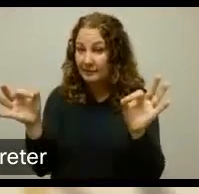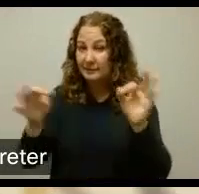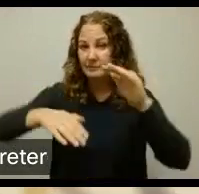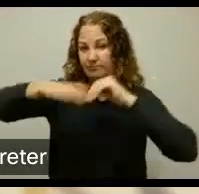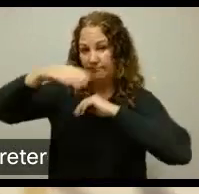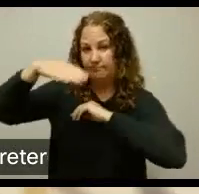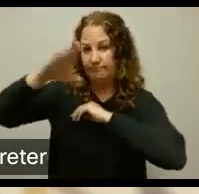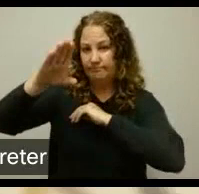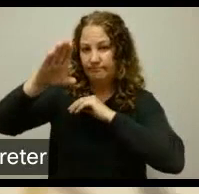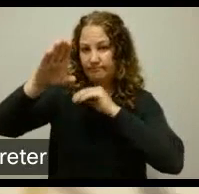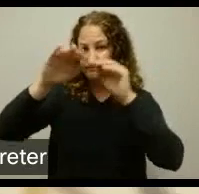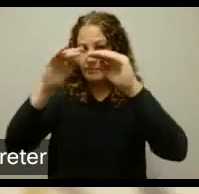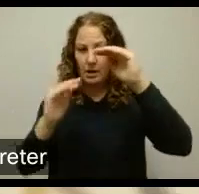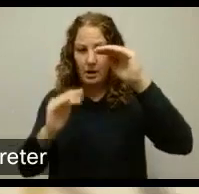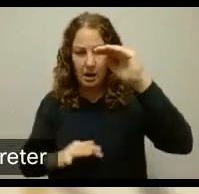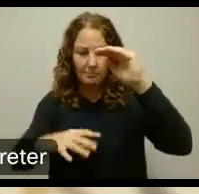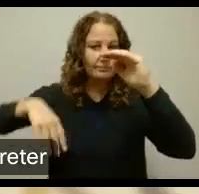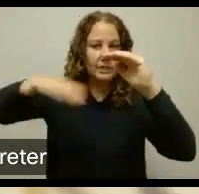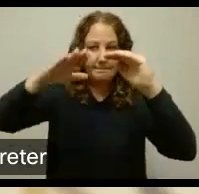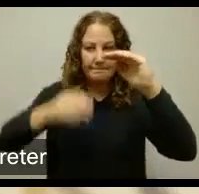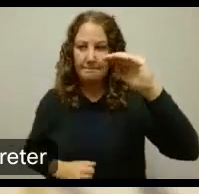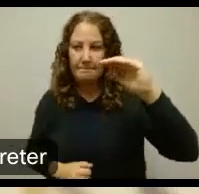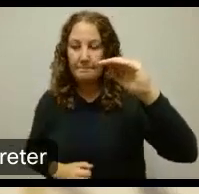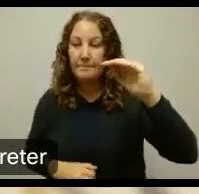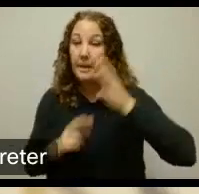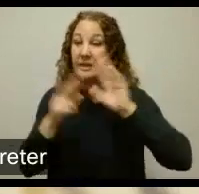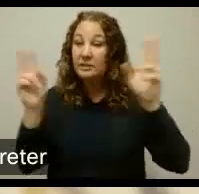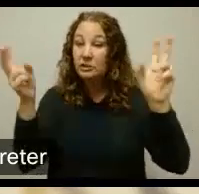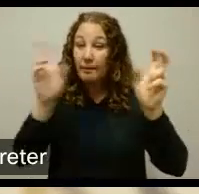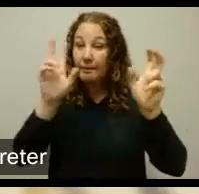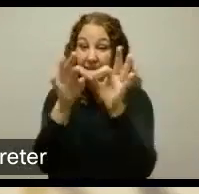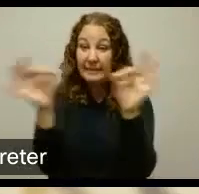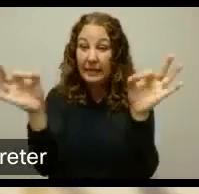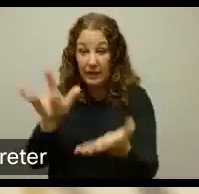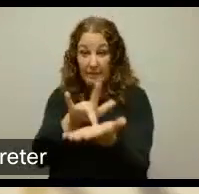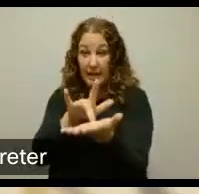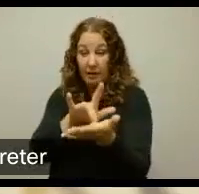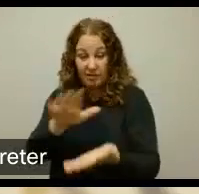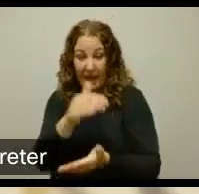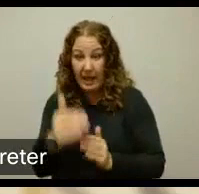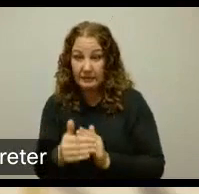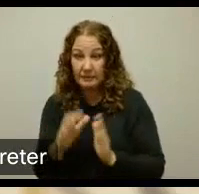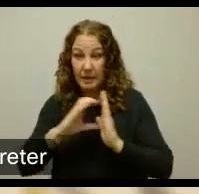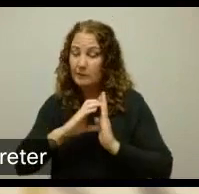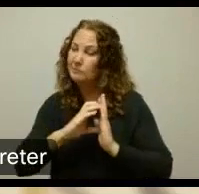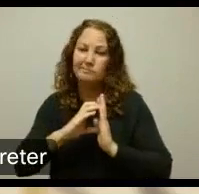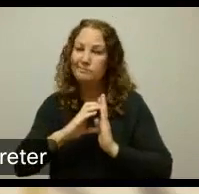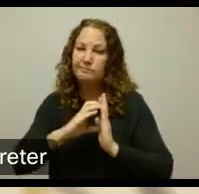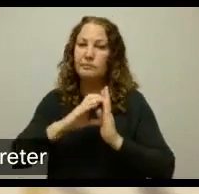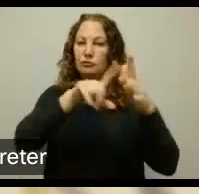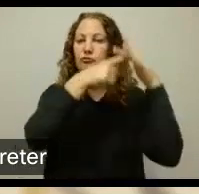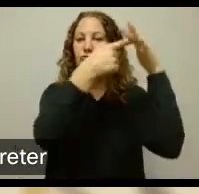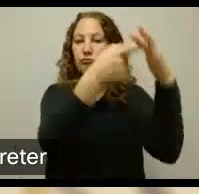top. So our topic sentence doesn't go in the middle and it doesn't go at the end of the paragraph, it goes at the